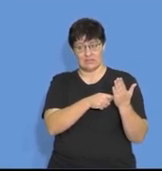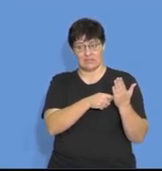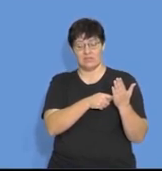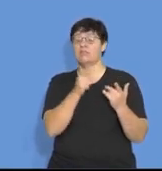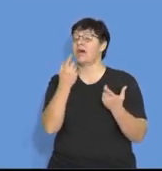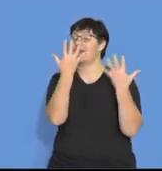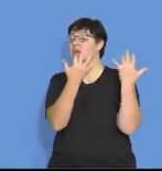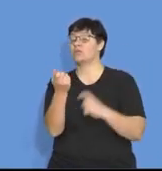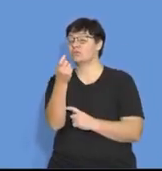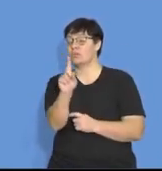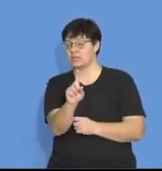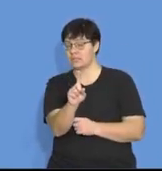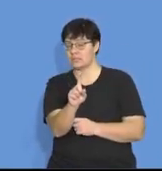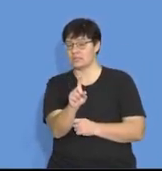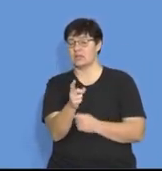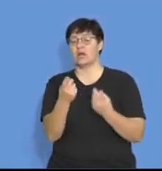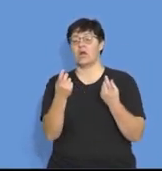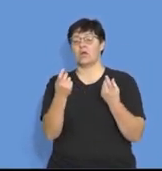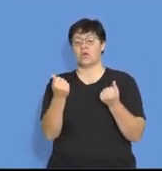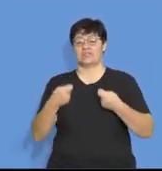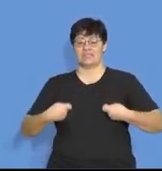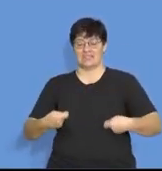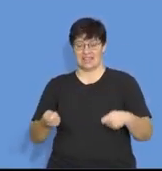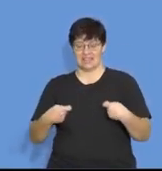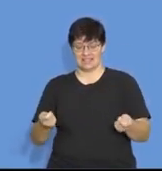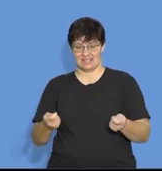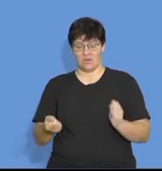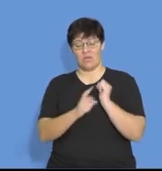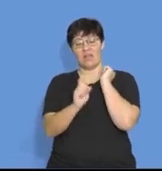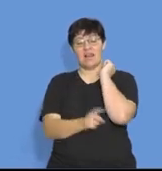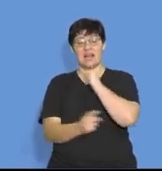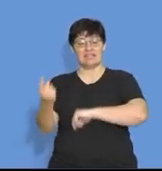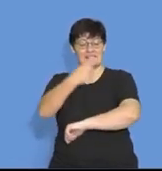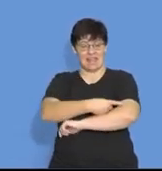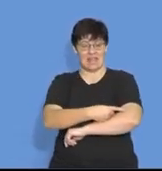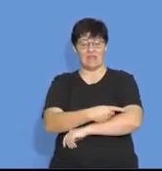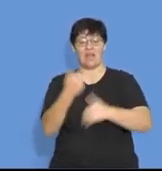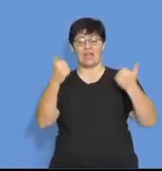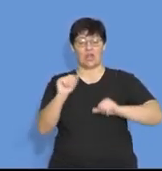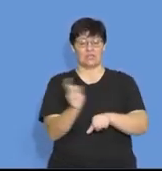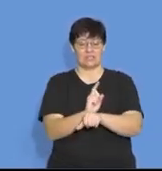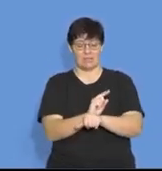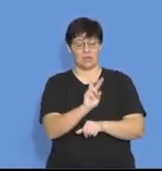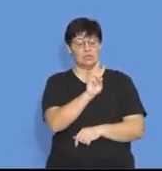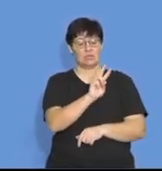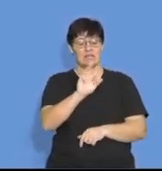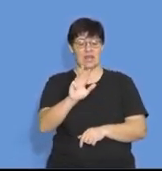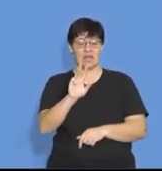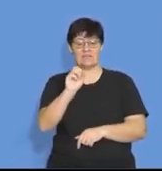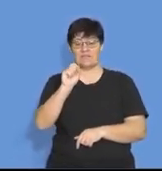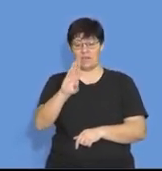to calculate the cost of sales on the last day of the accounting period, the 29th of